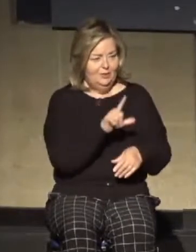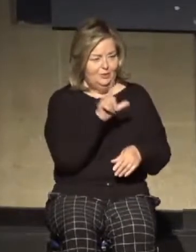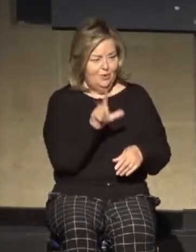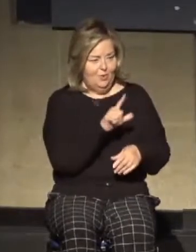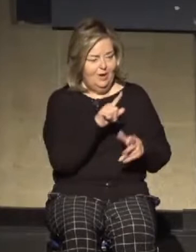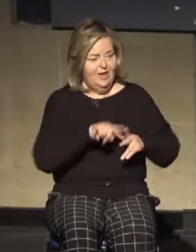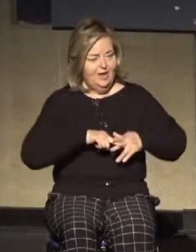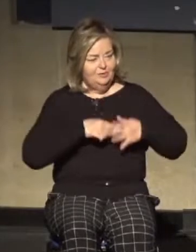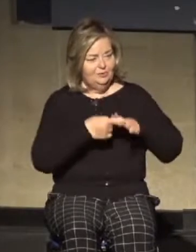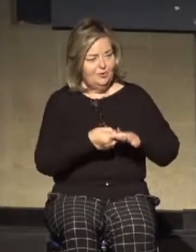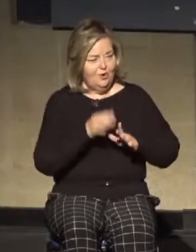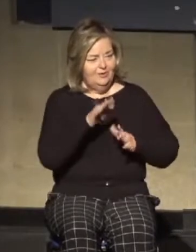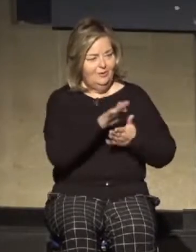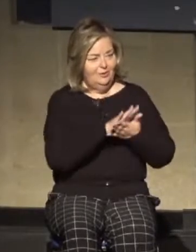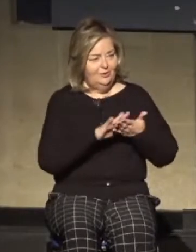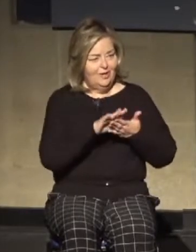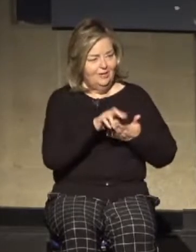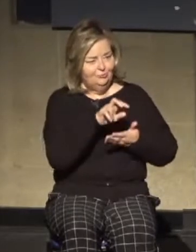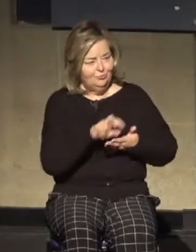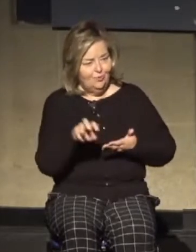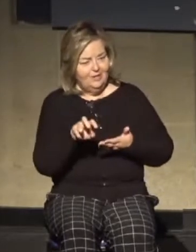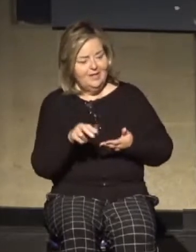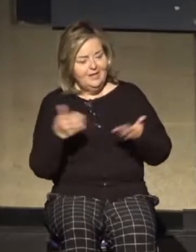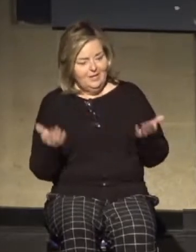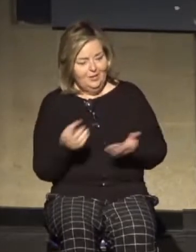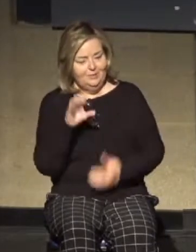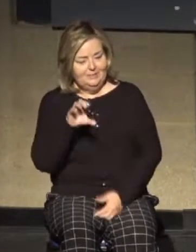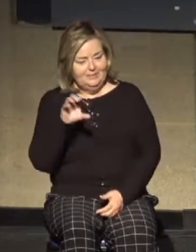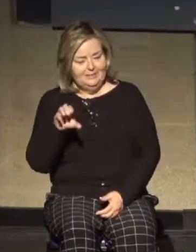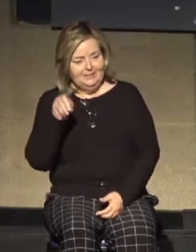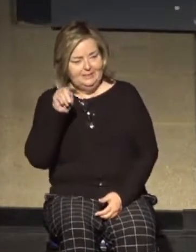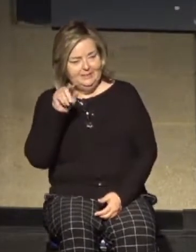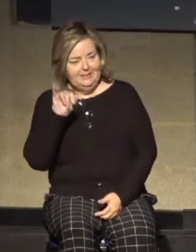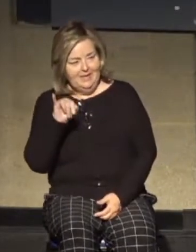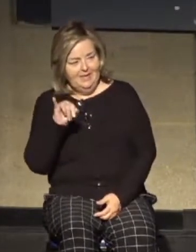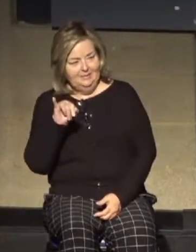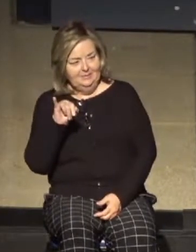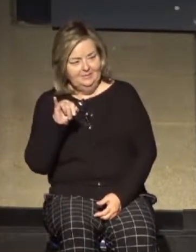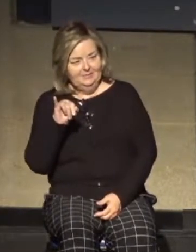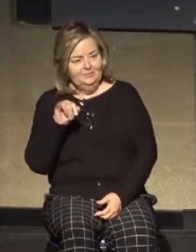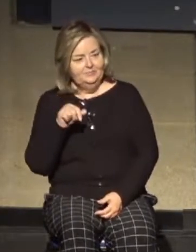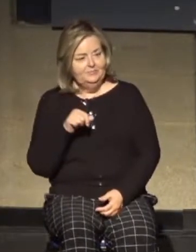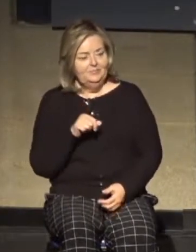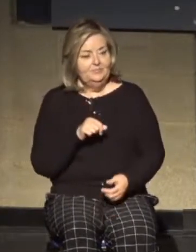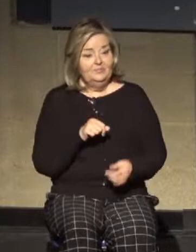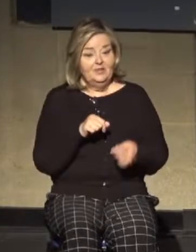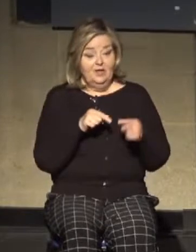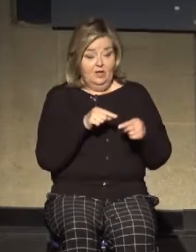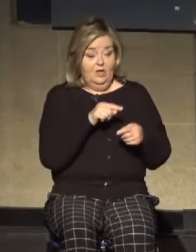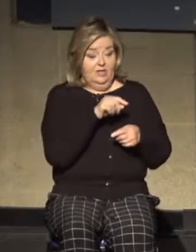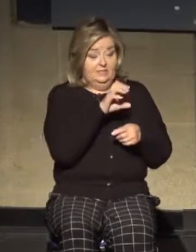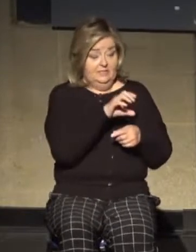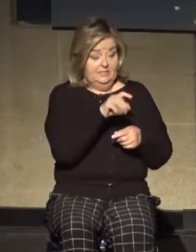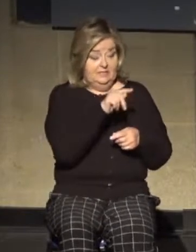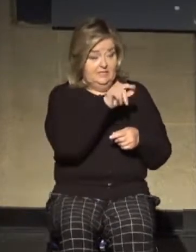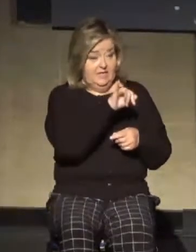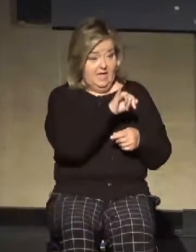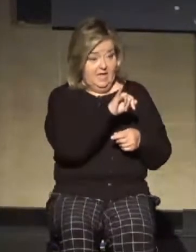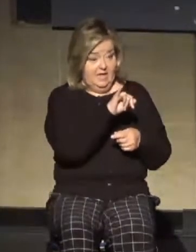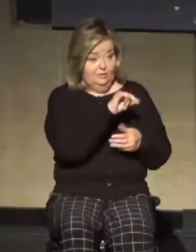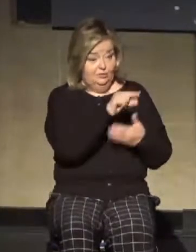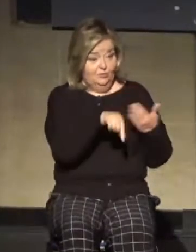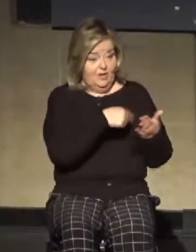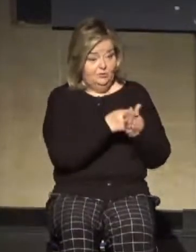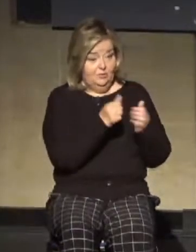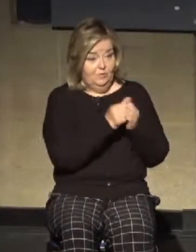journey as a student at Caldwell Community College and Technical Institute. After graduating with an Associate in